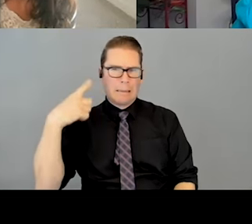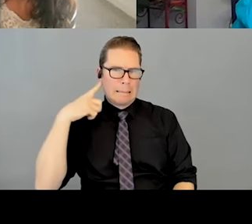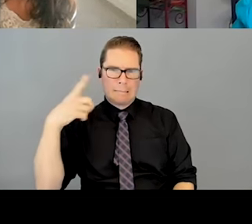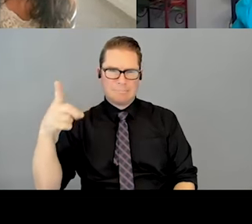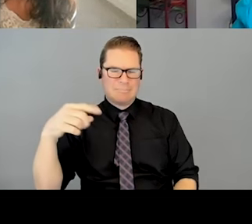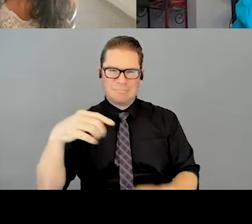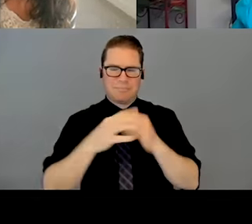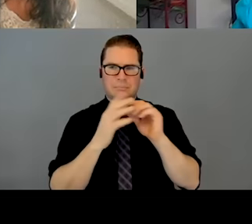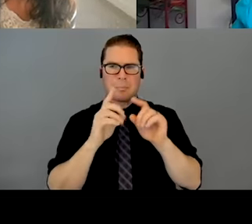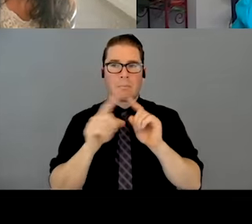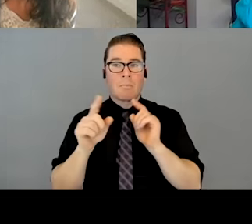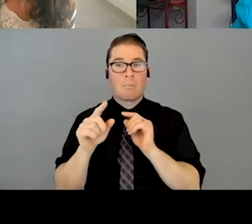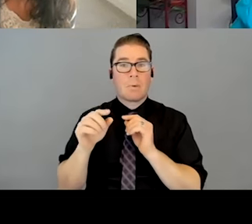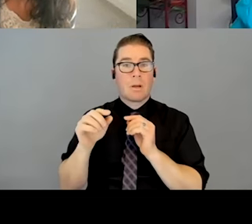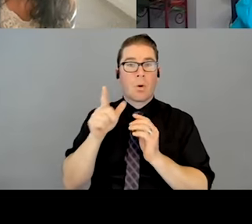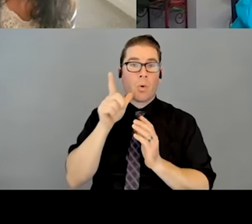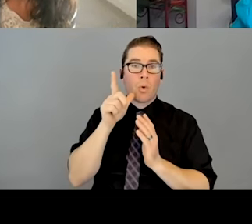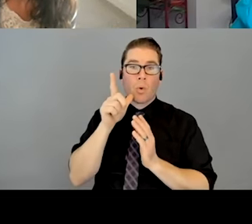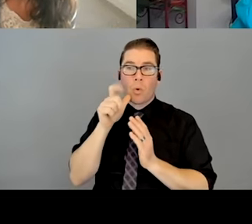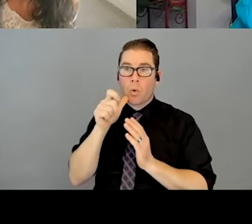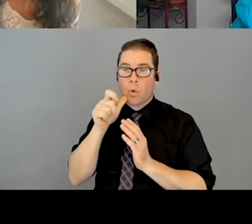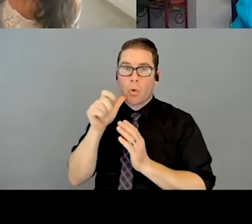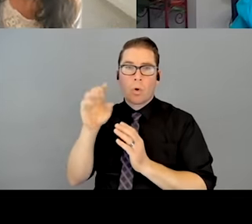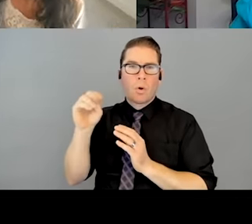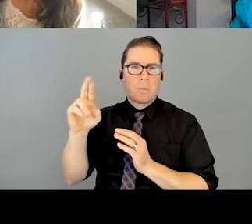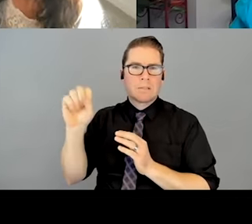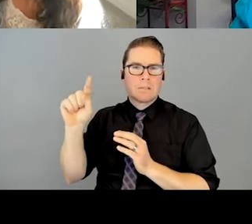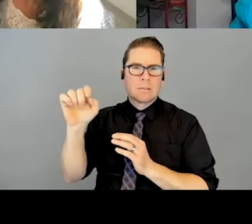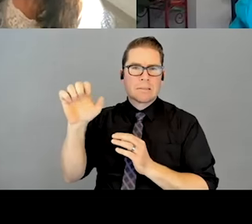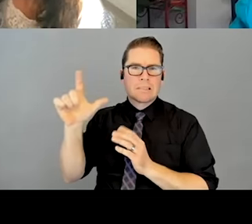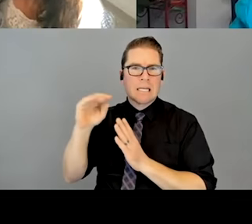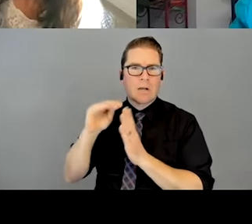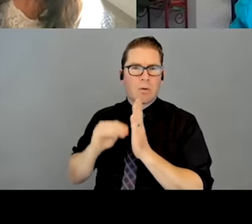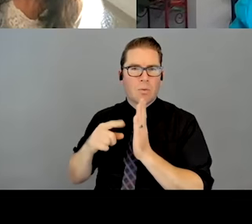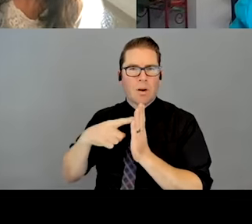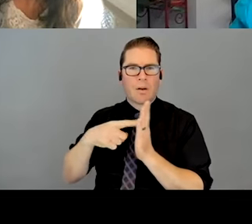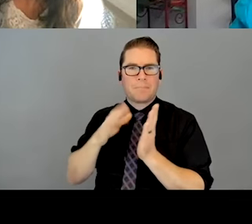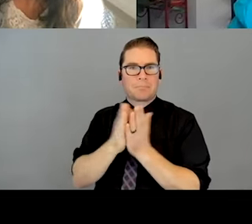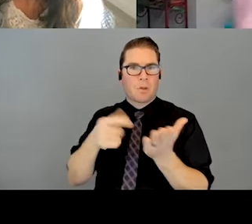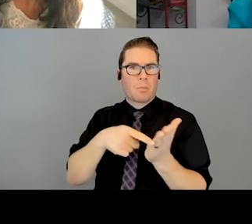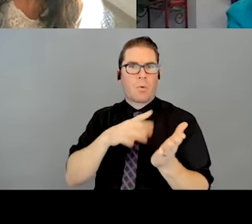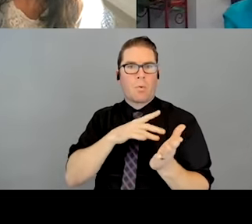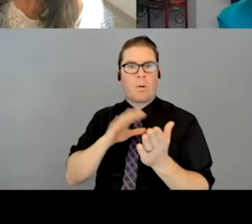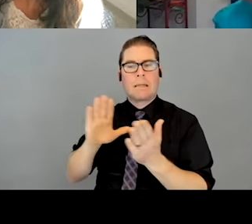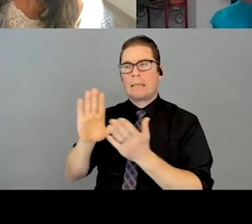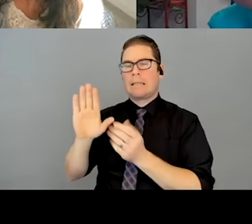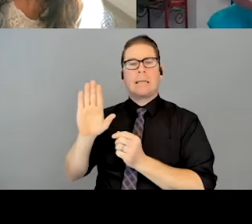presenters right before COVID, and we didn't get a chance to have him here. But his work and his research is based